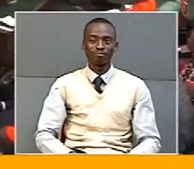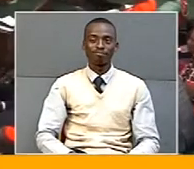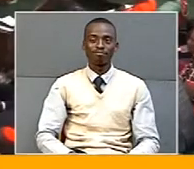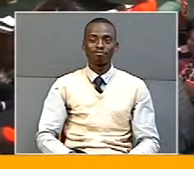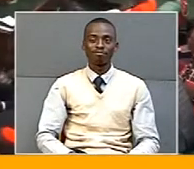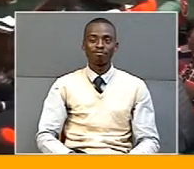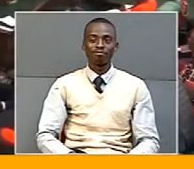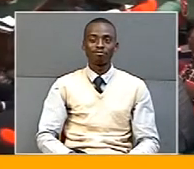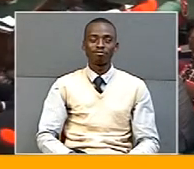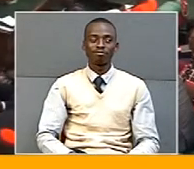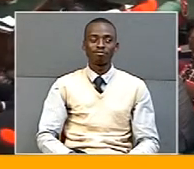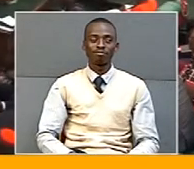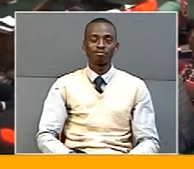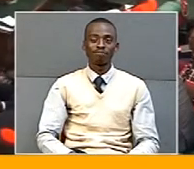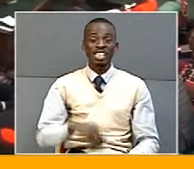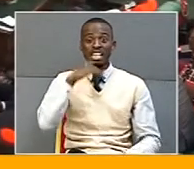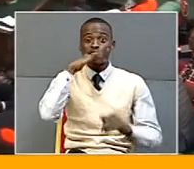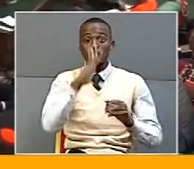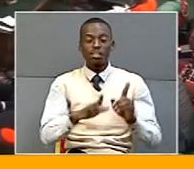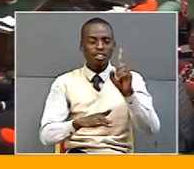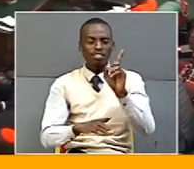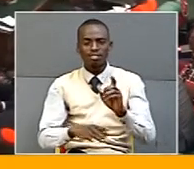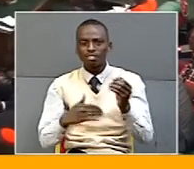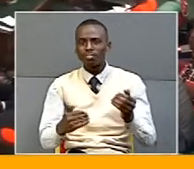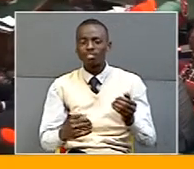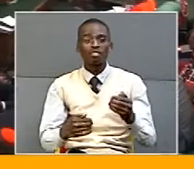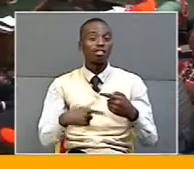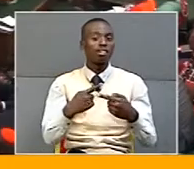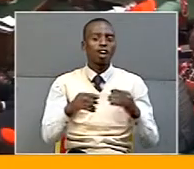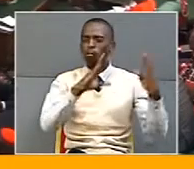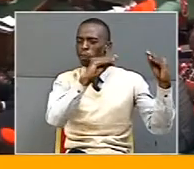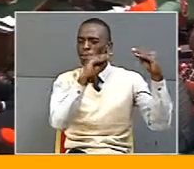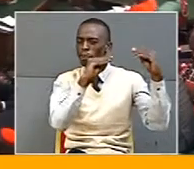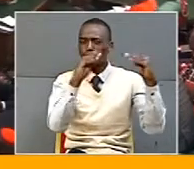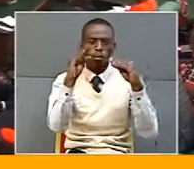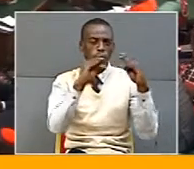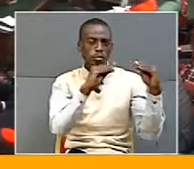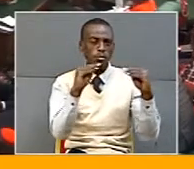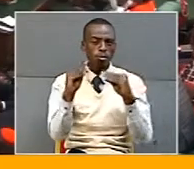So I want to put the question that the question will be put those in favor say the contrary no.